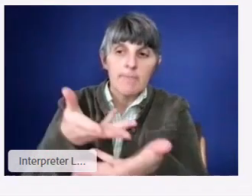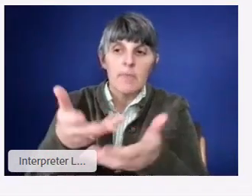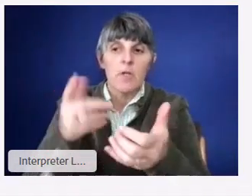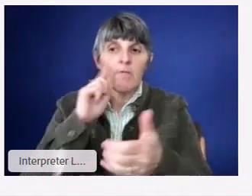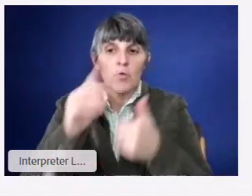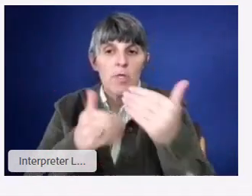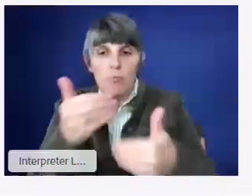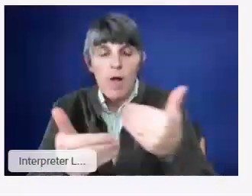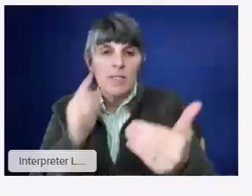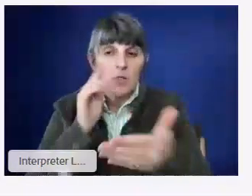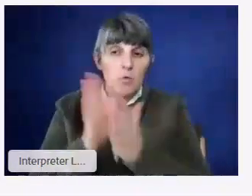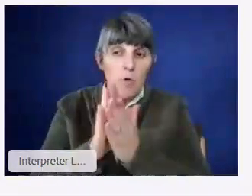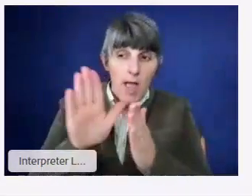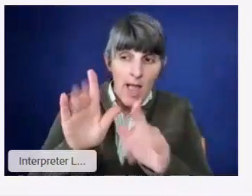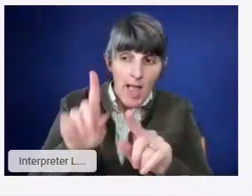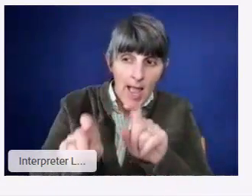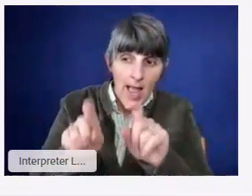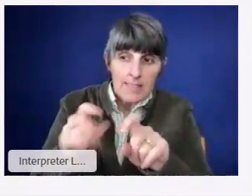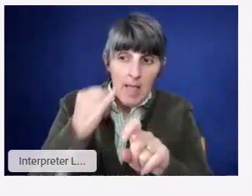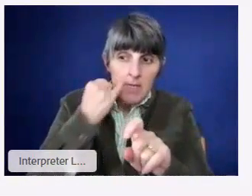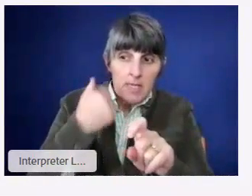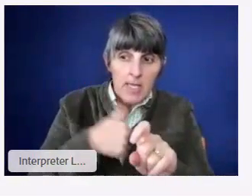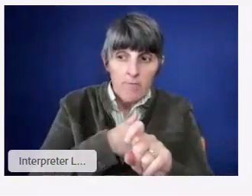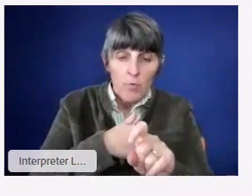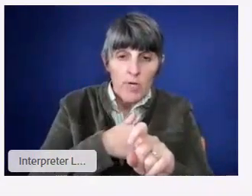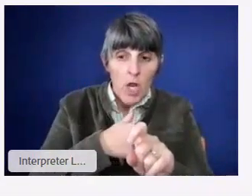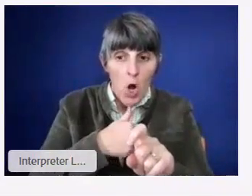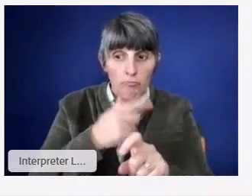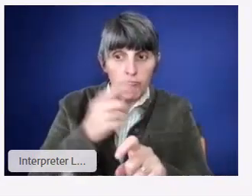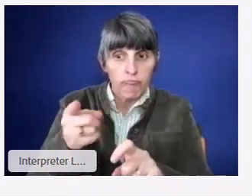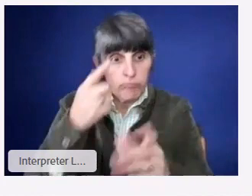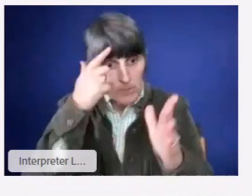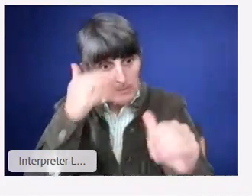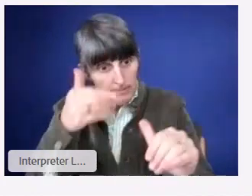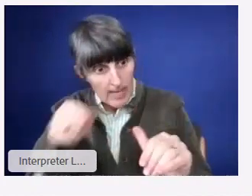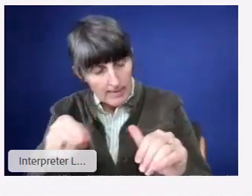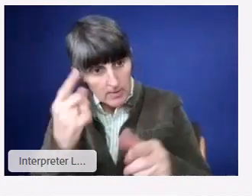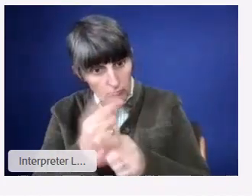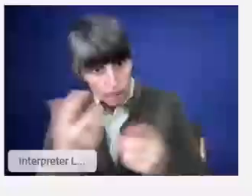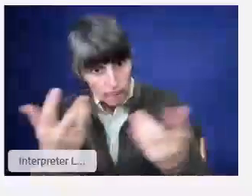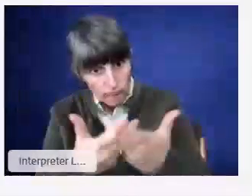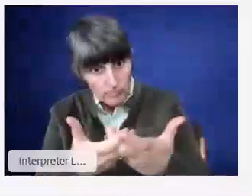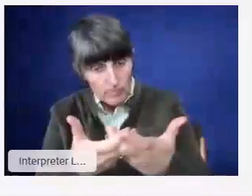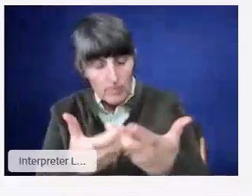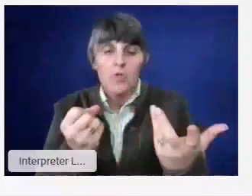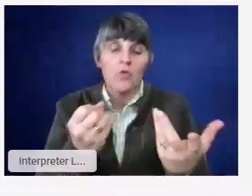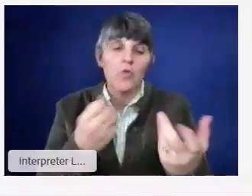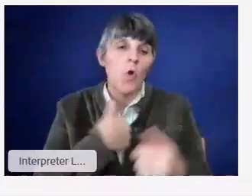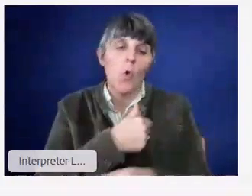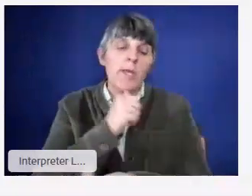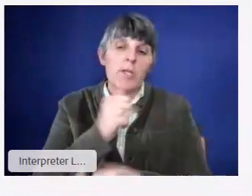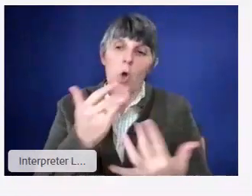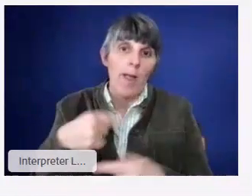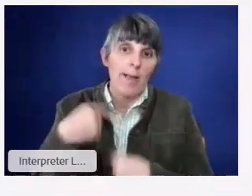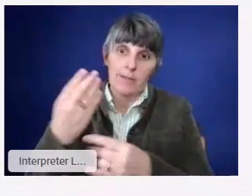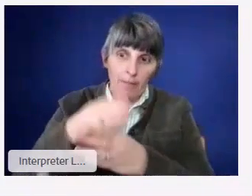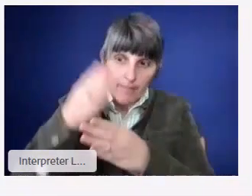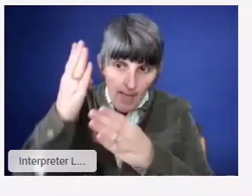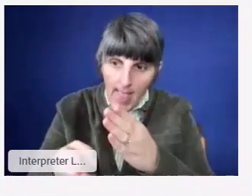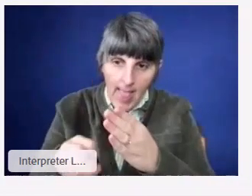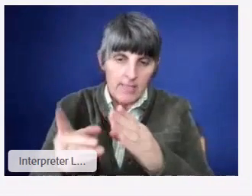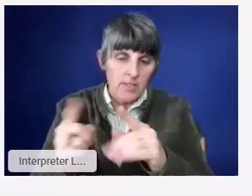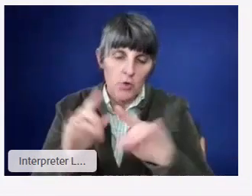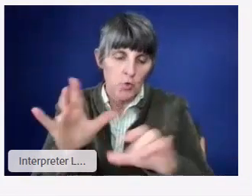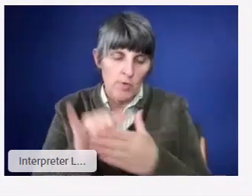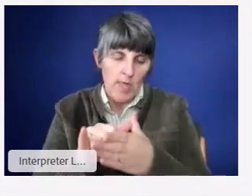them if we are getting what they expected. So we don't wait until the end to do that.